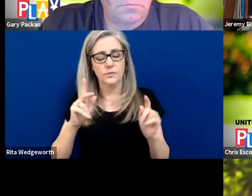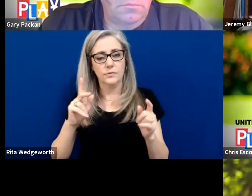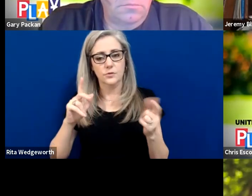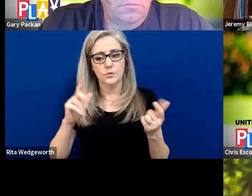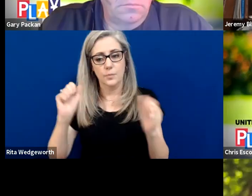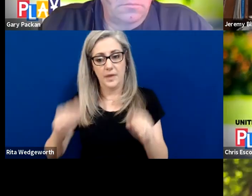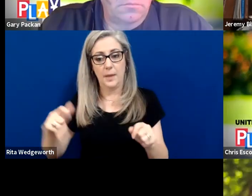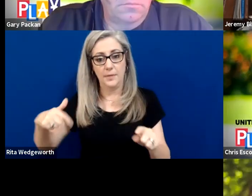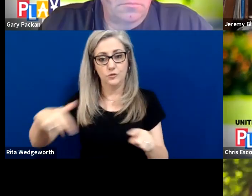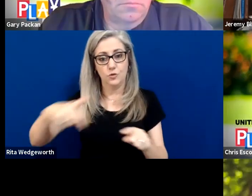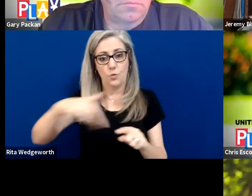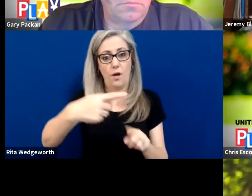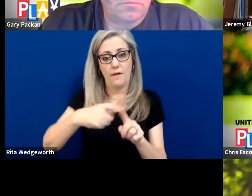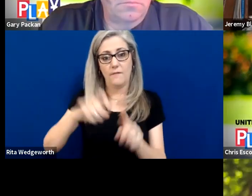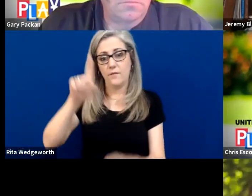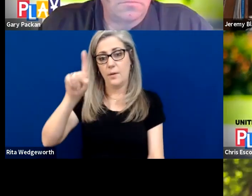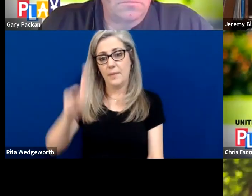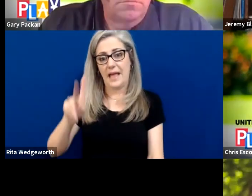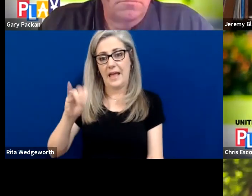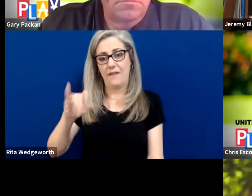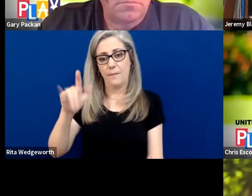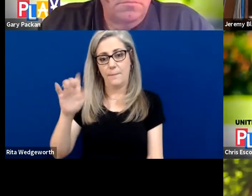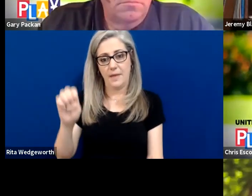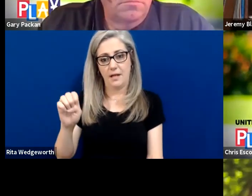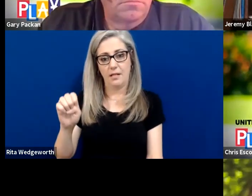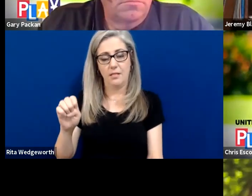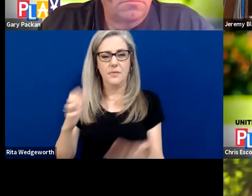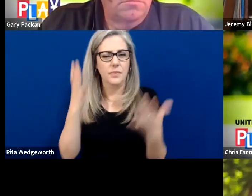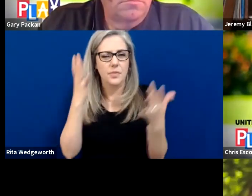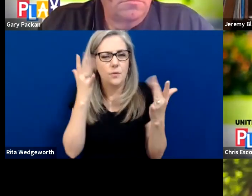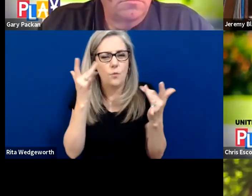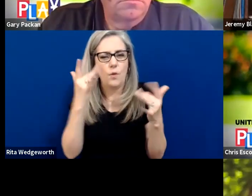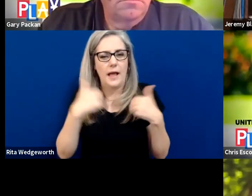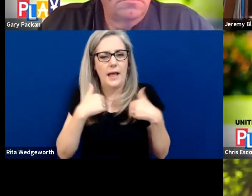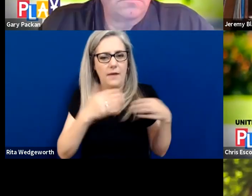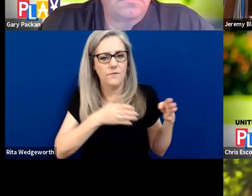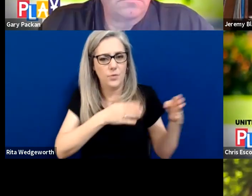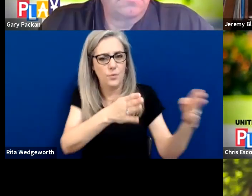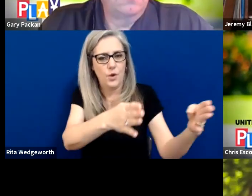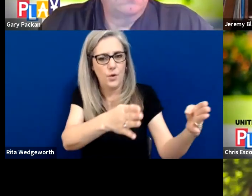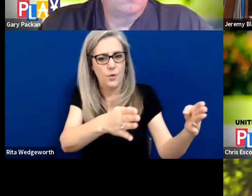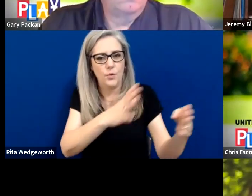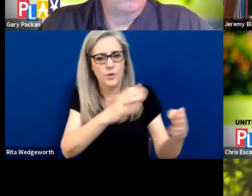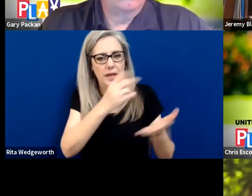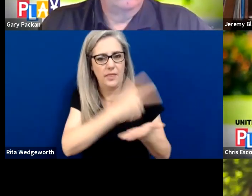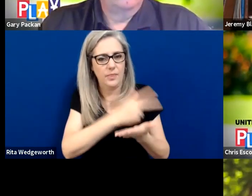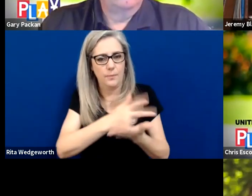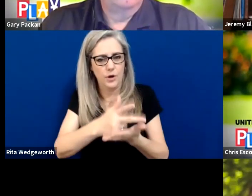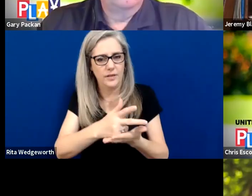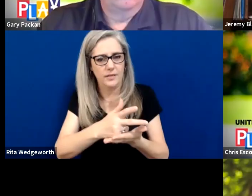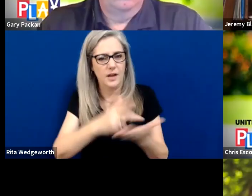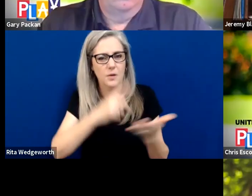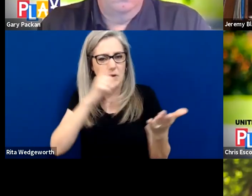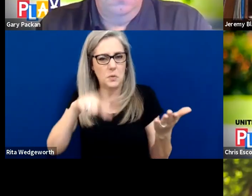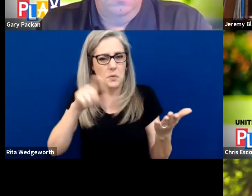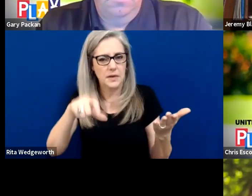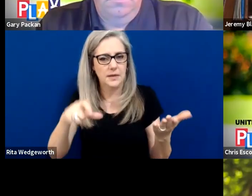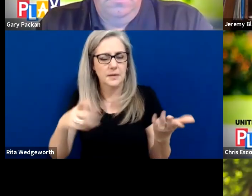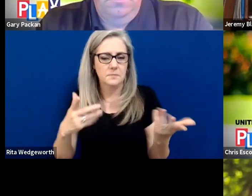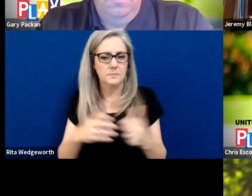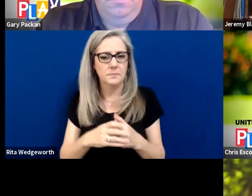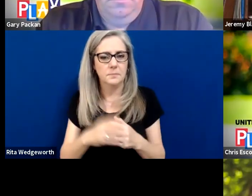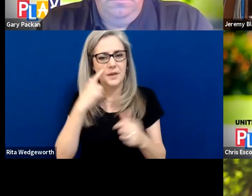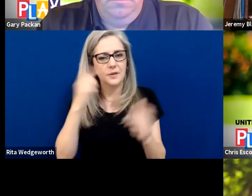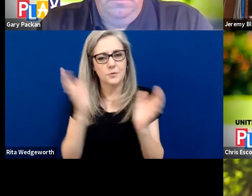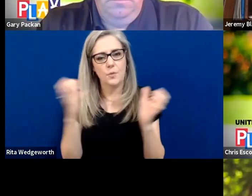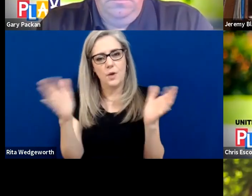don't see the necessary, what's the reason for the road and the parking lot if we already want it to be a small community park. The last thing I want is all